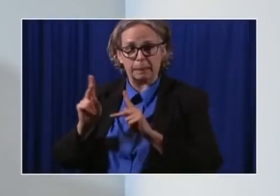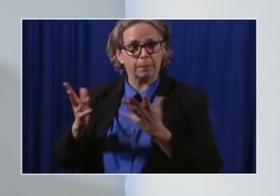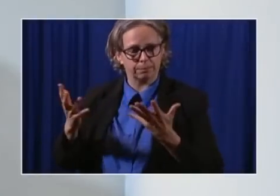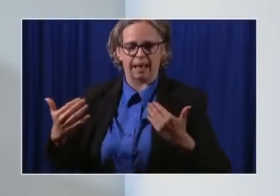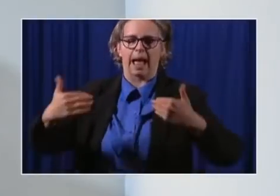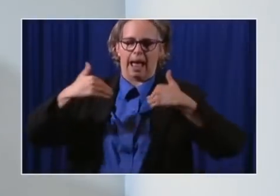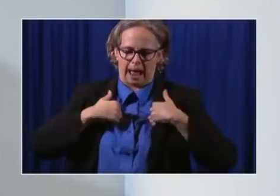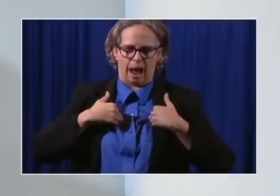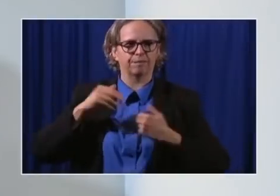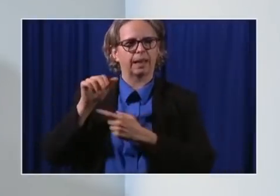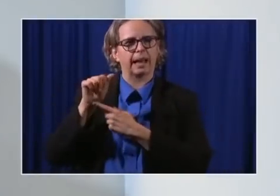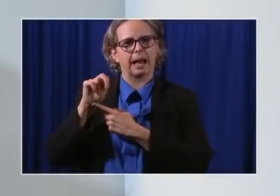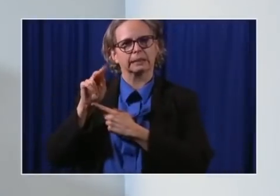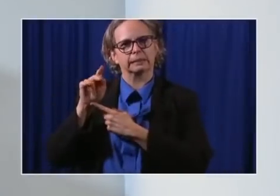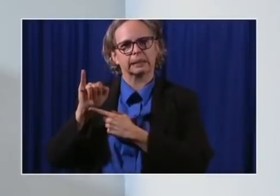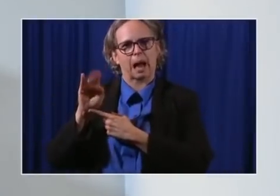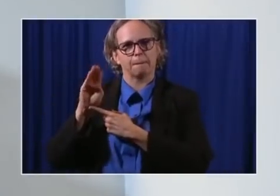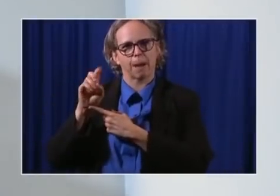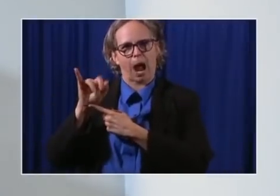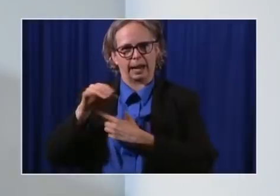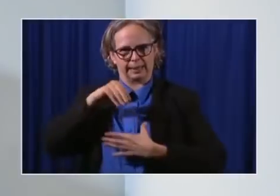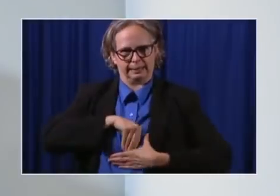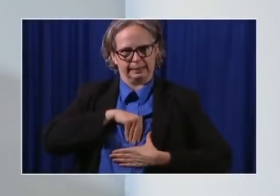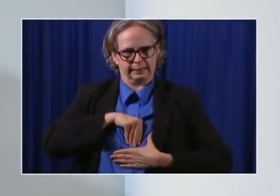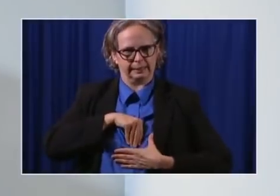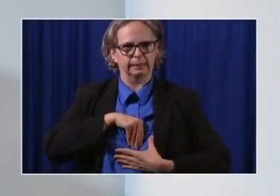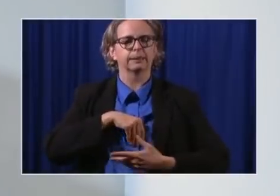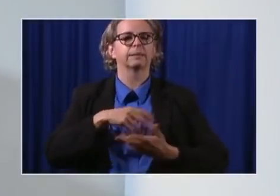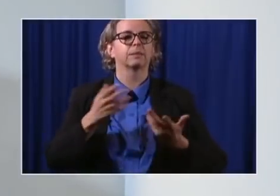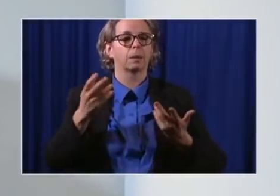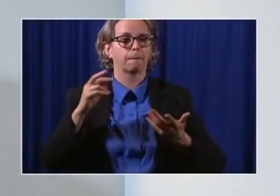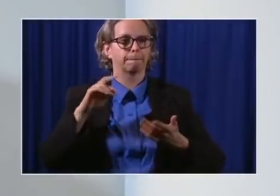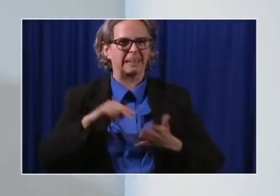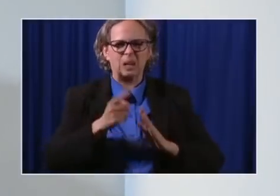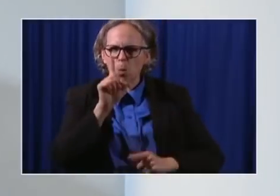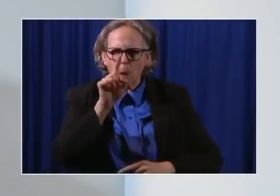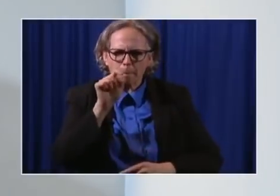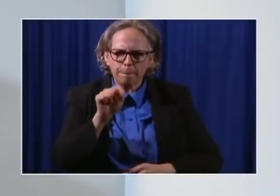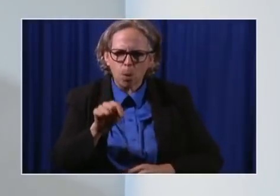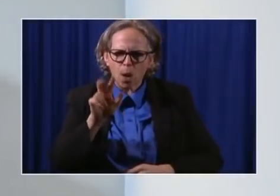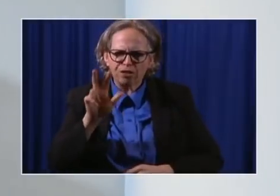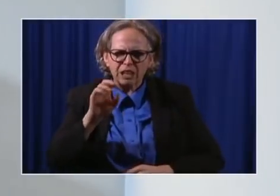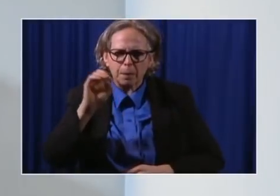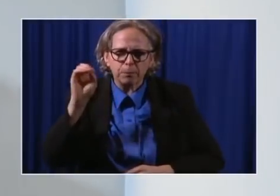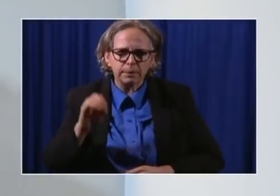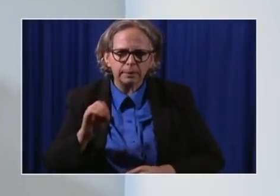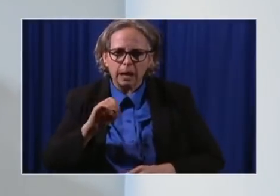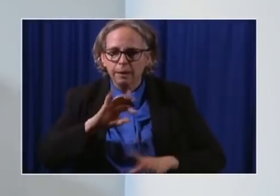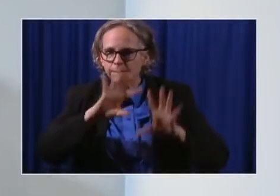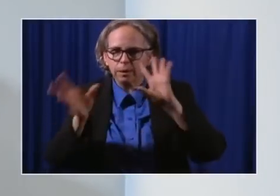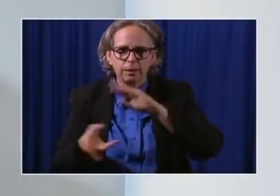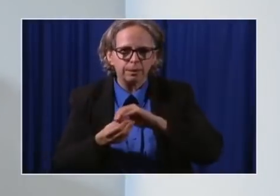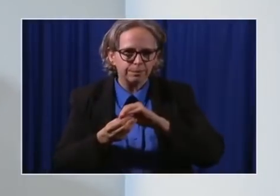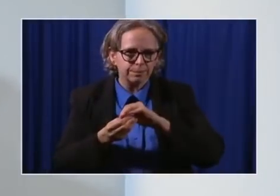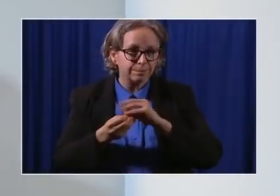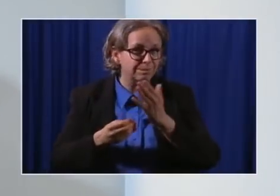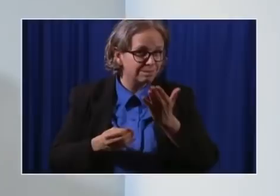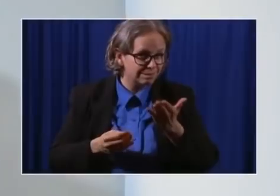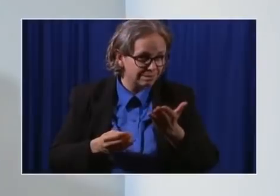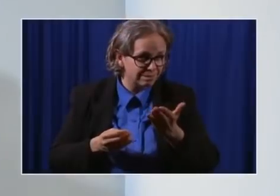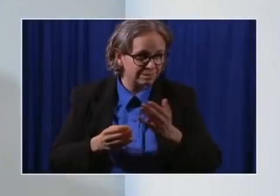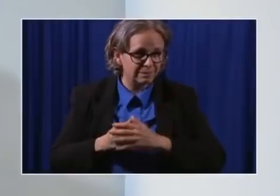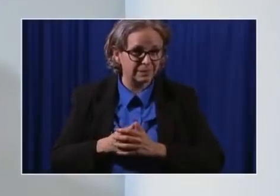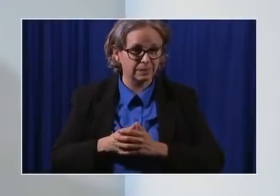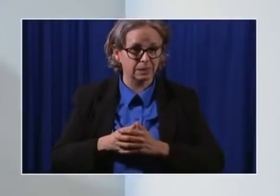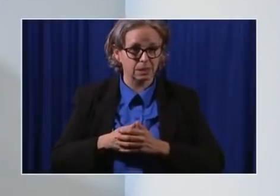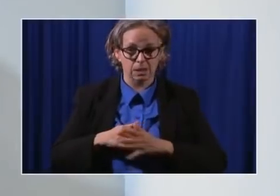antibodies. That's a 1.3% positivity rate. The Red Cross reported that nationwide, the positivity rate